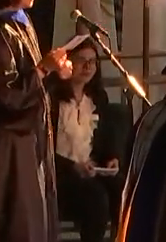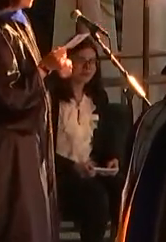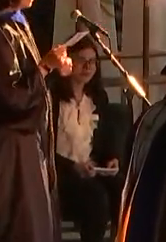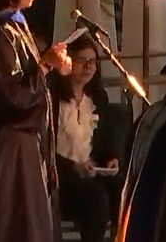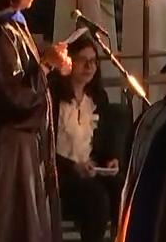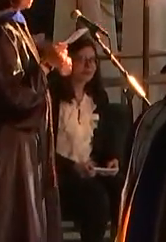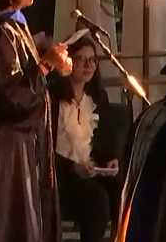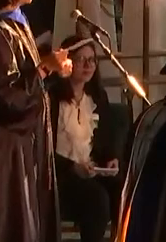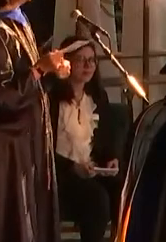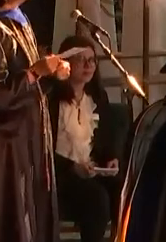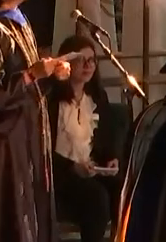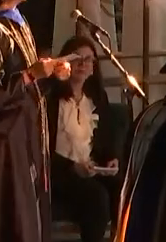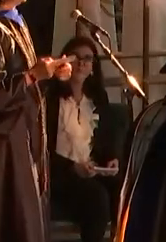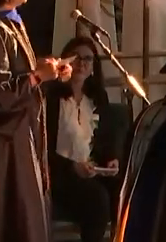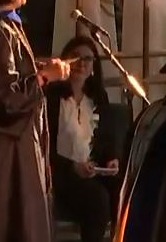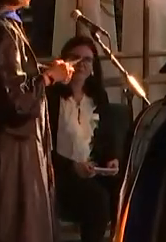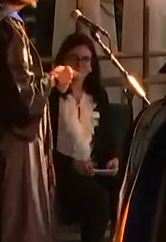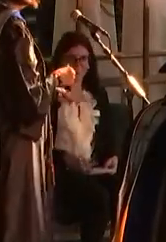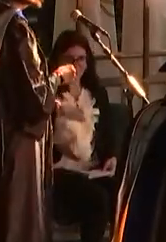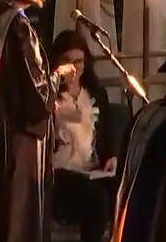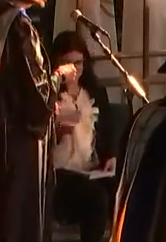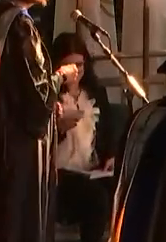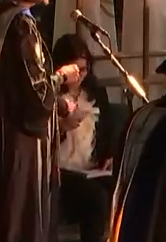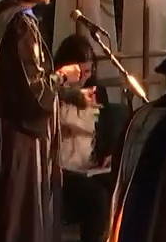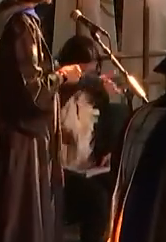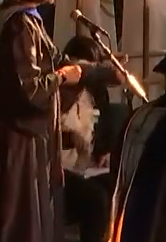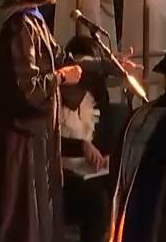Felisa da Silva Vieira, cum laude.